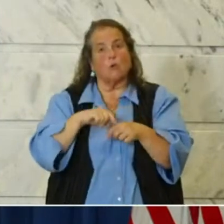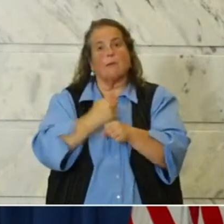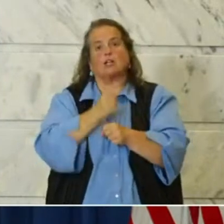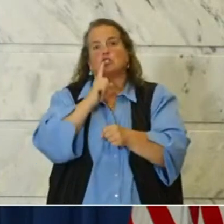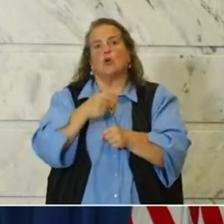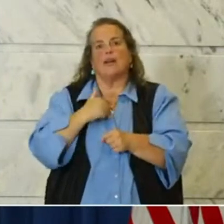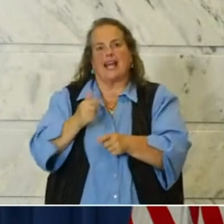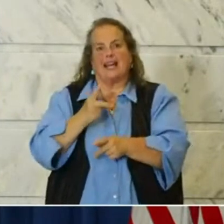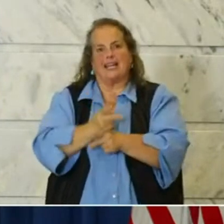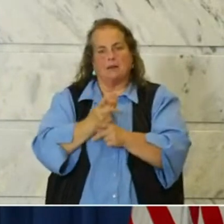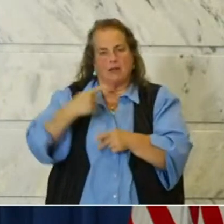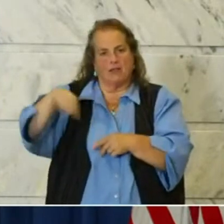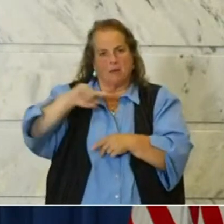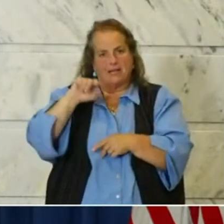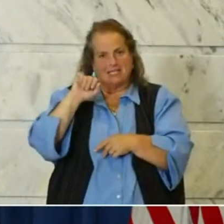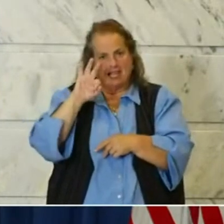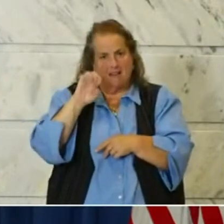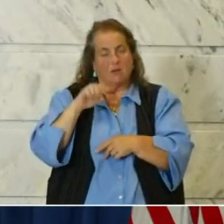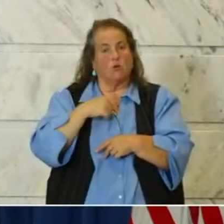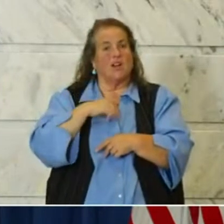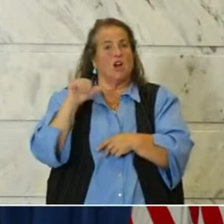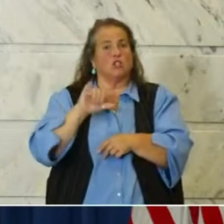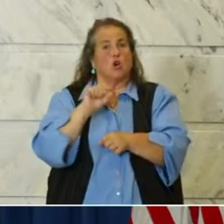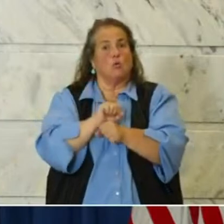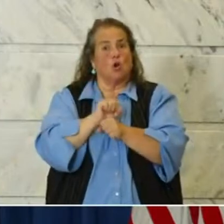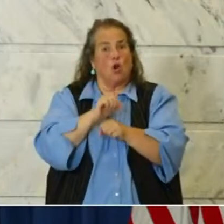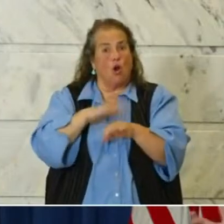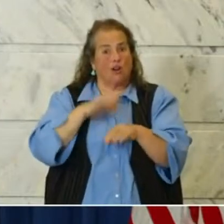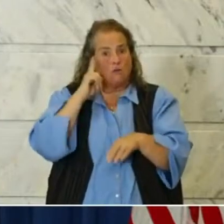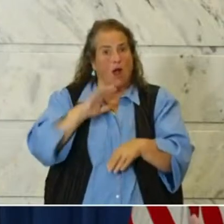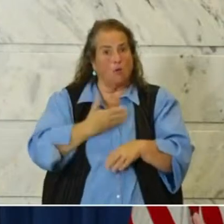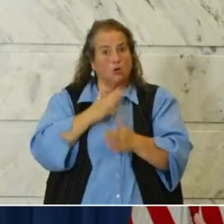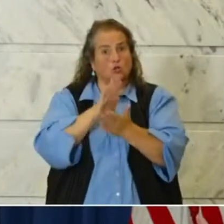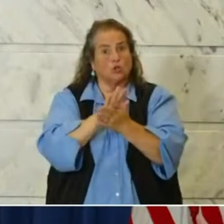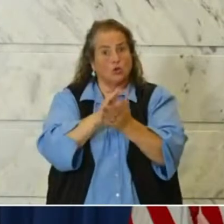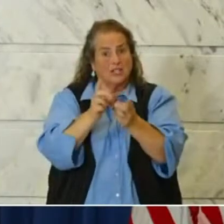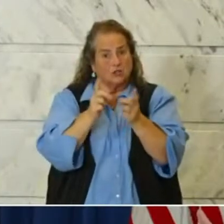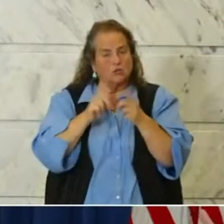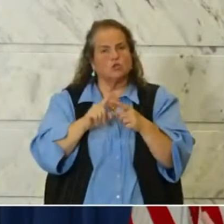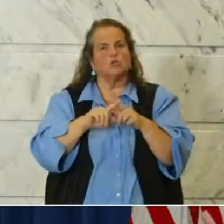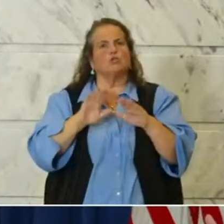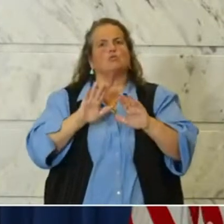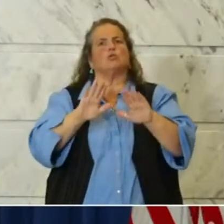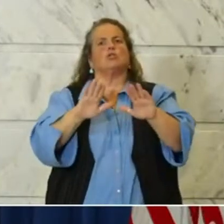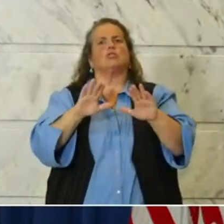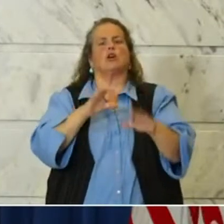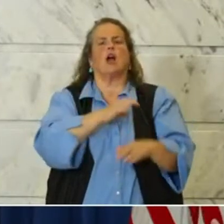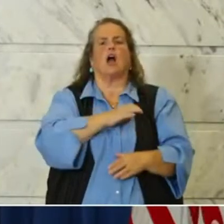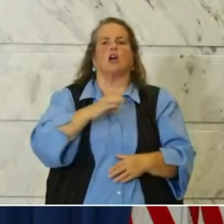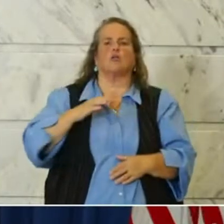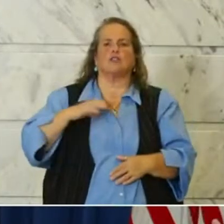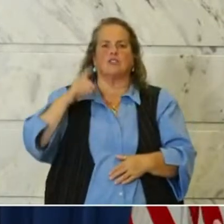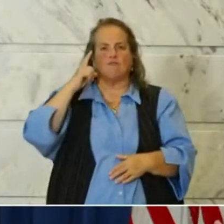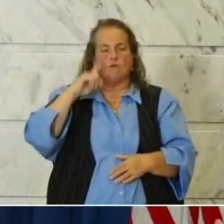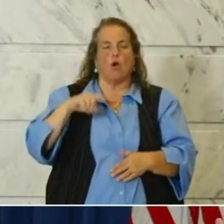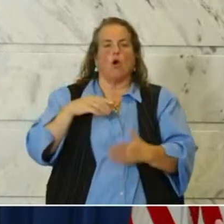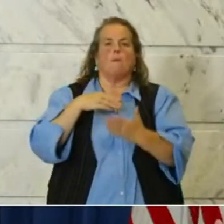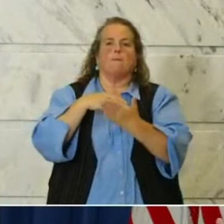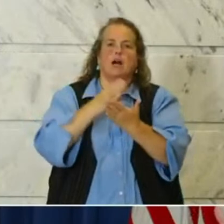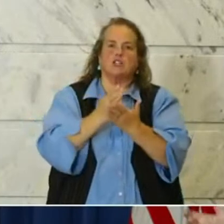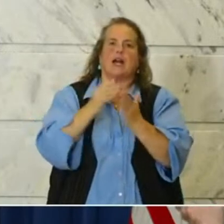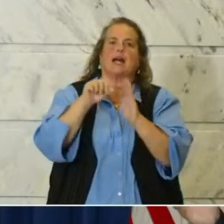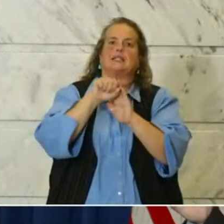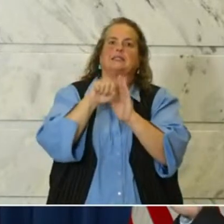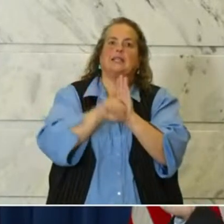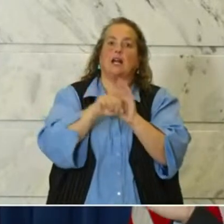can keep them safe. What we're also working on for our school districts is pushing Congress for budget stabilization, without which schools